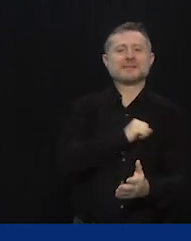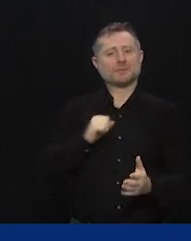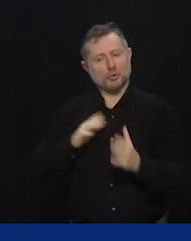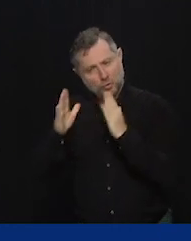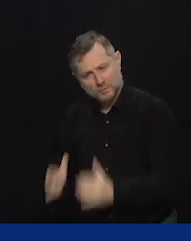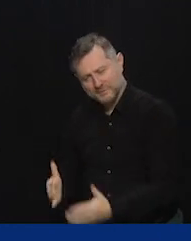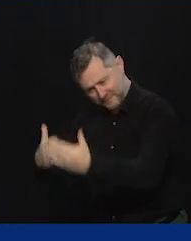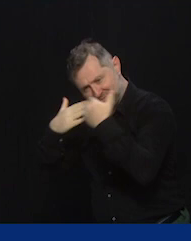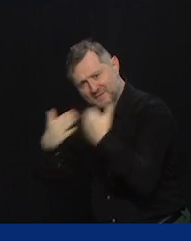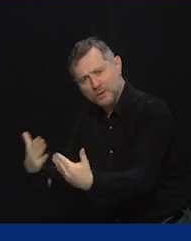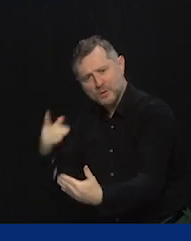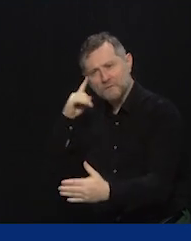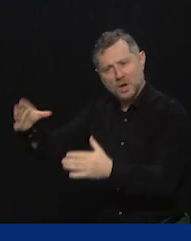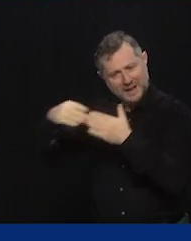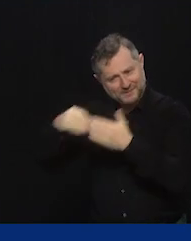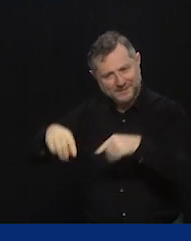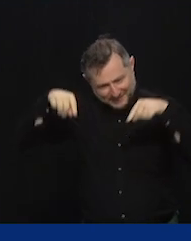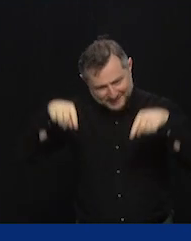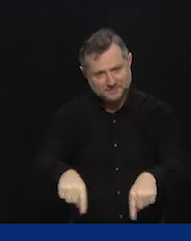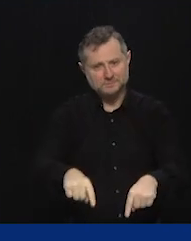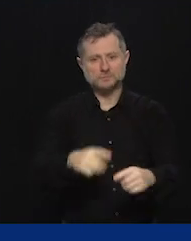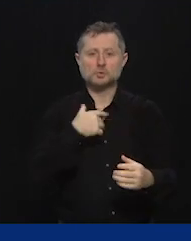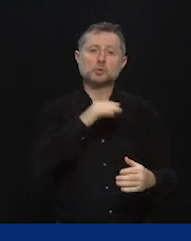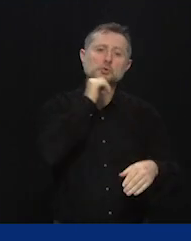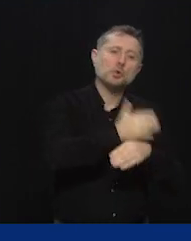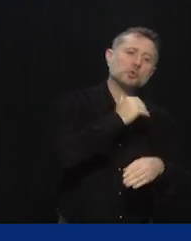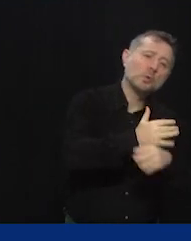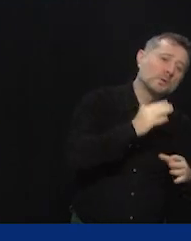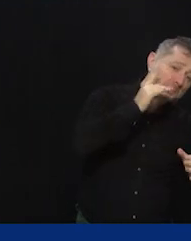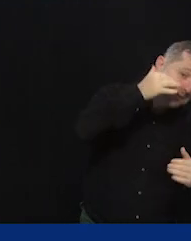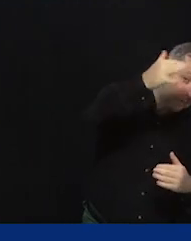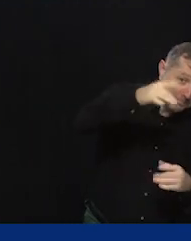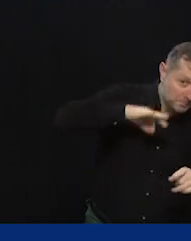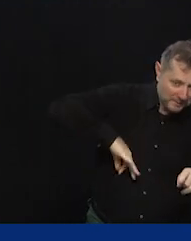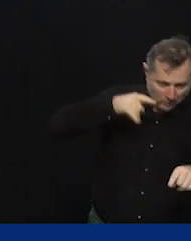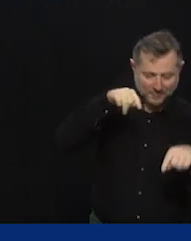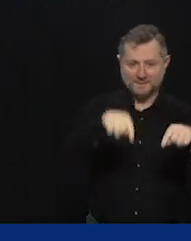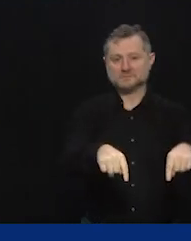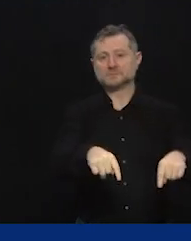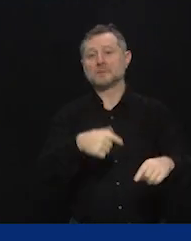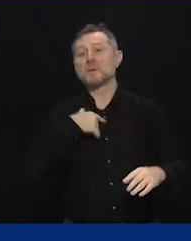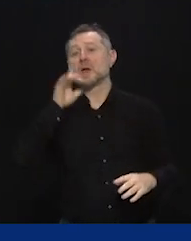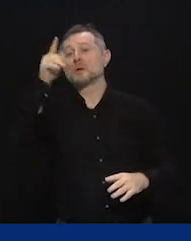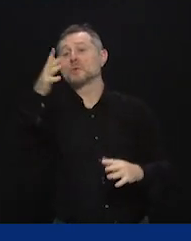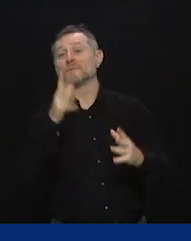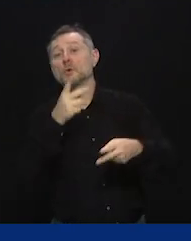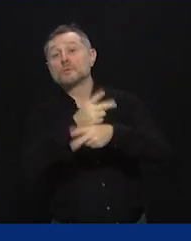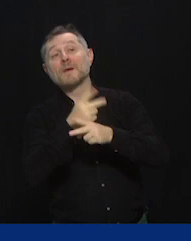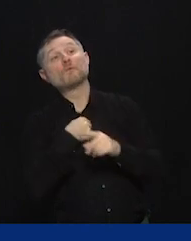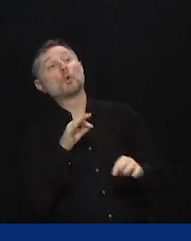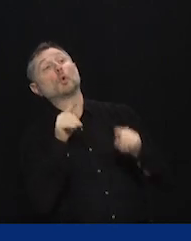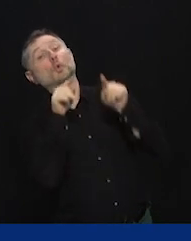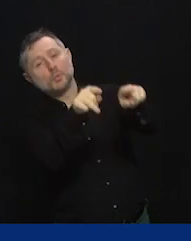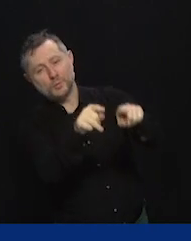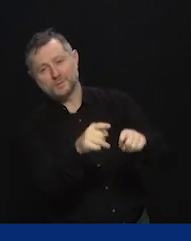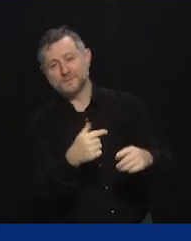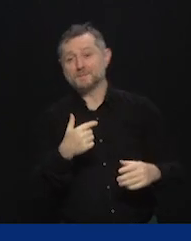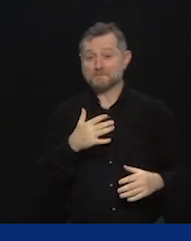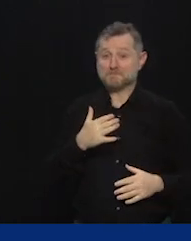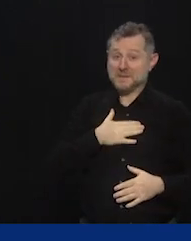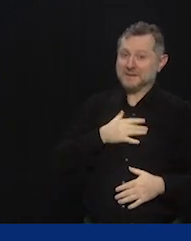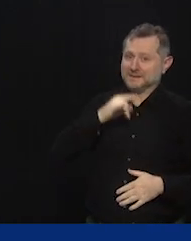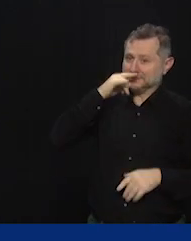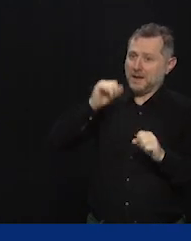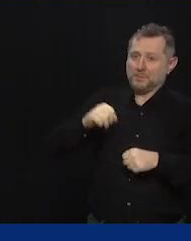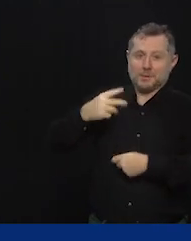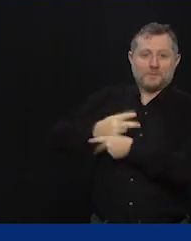have your own daughters who may benefit from this someday, or they'll be able to take care of you someday. I want my kids to be able to take care of me someday, too. So that's